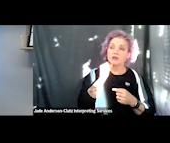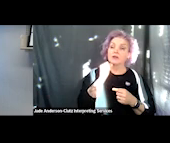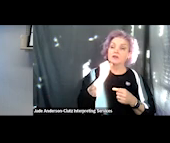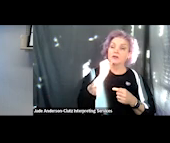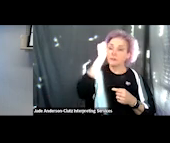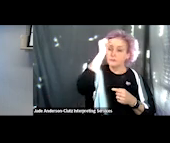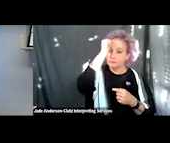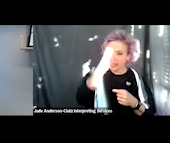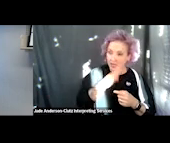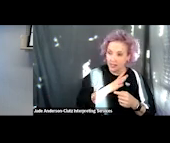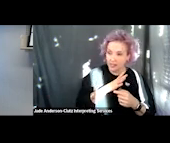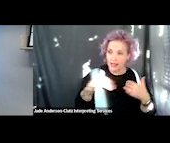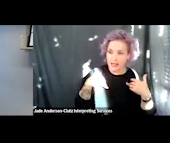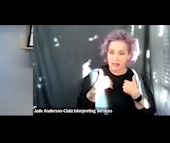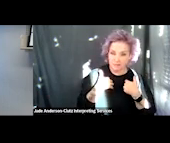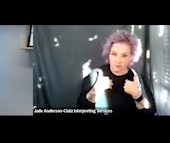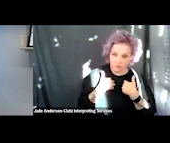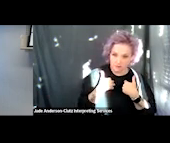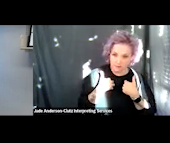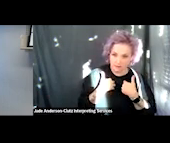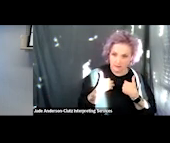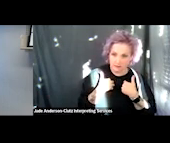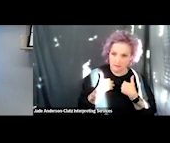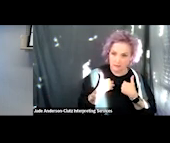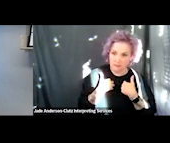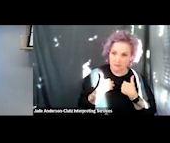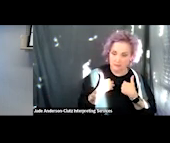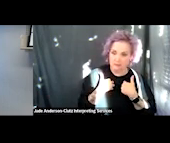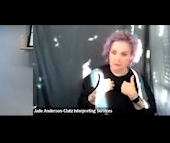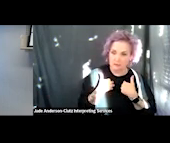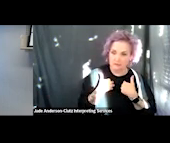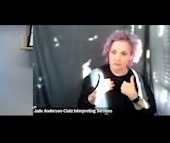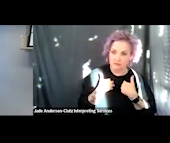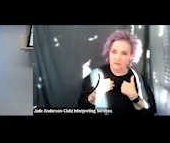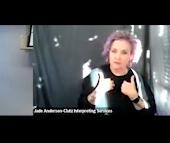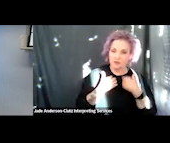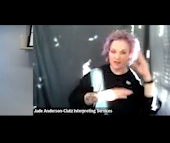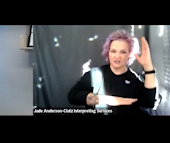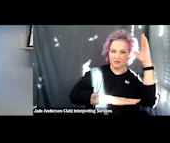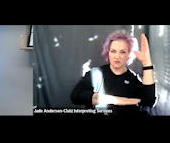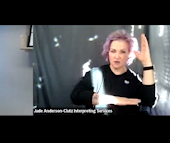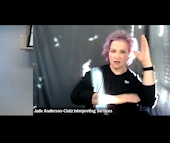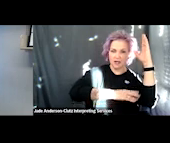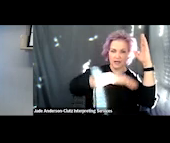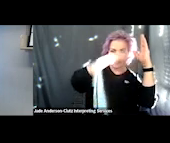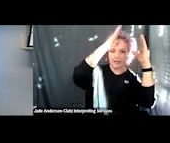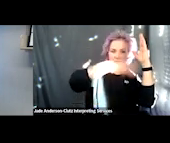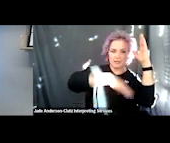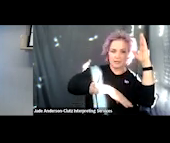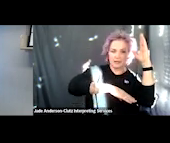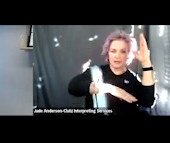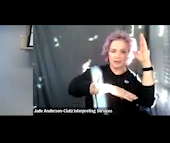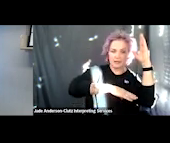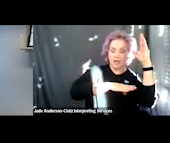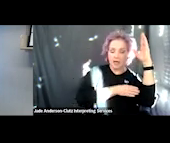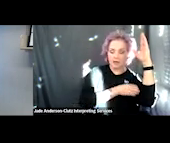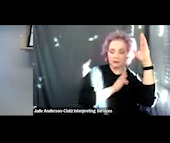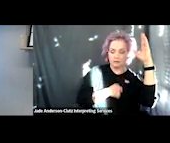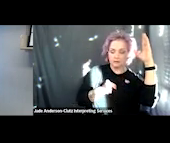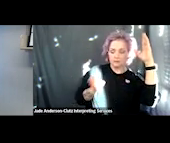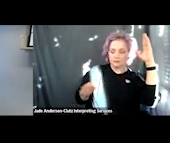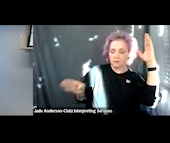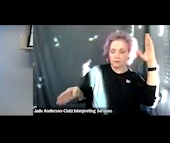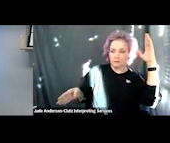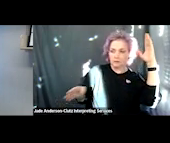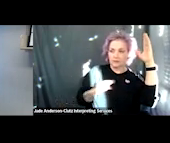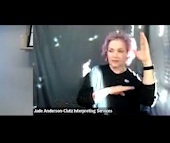the ratio that we've calculated here on the y-axis, and then with the different genotypes on the x-axis.